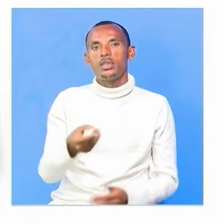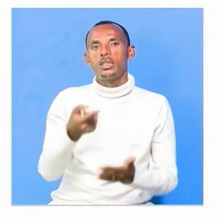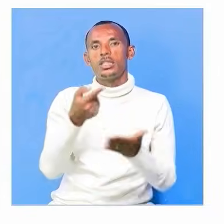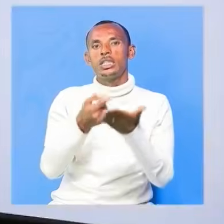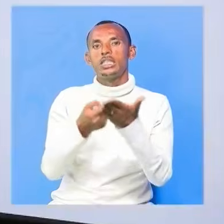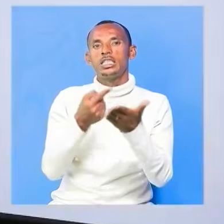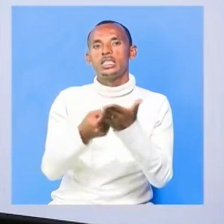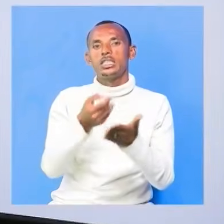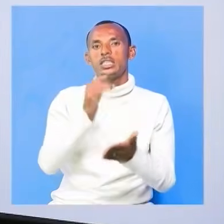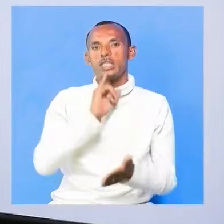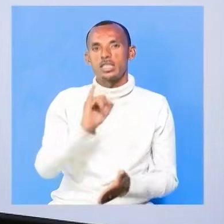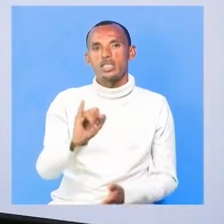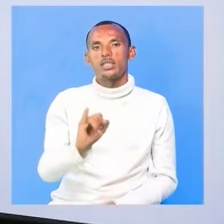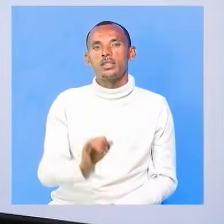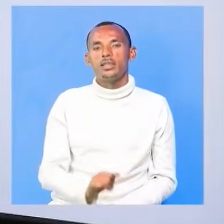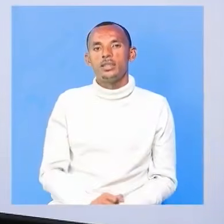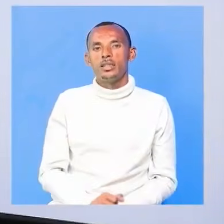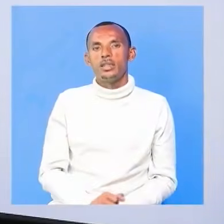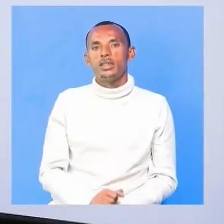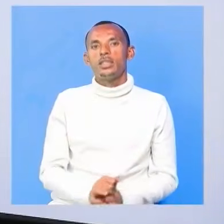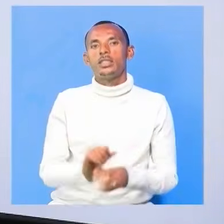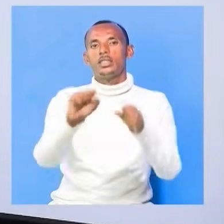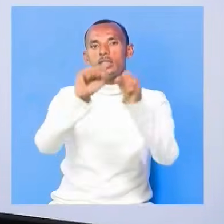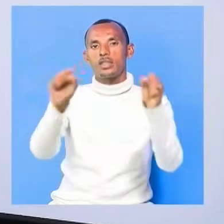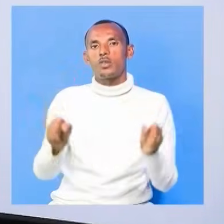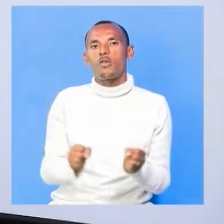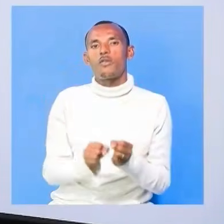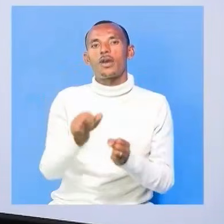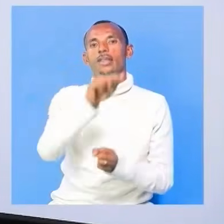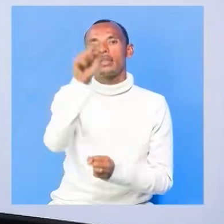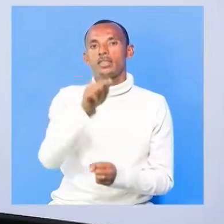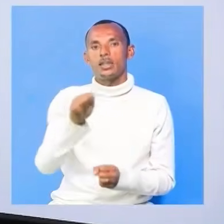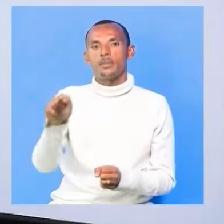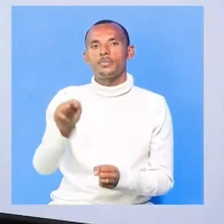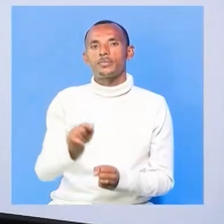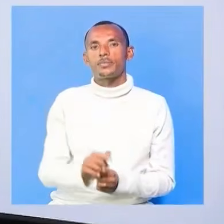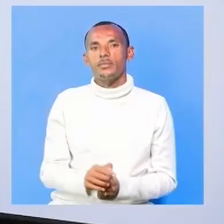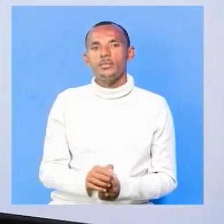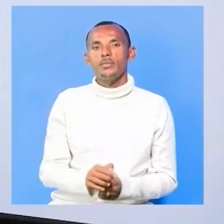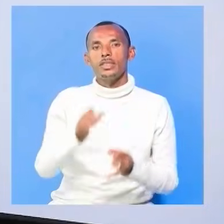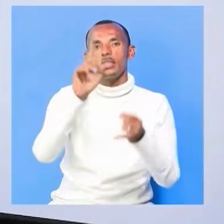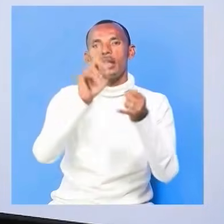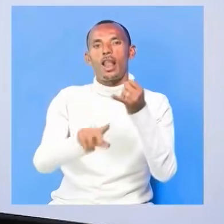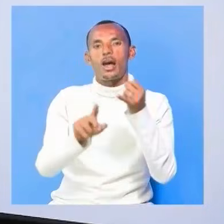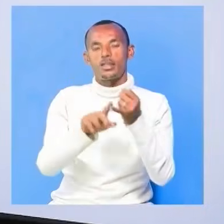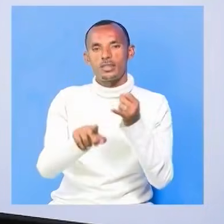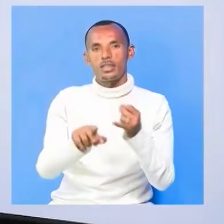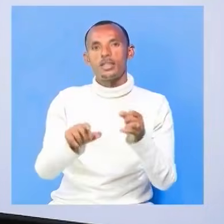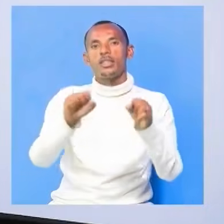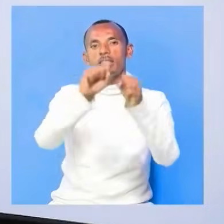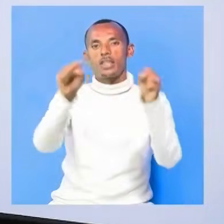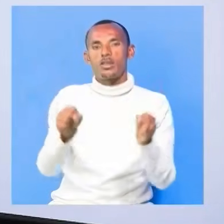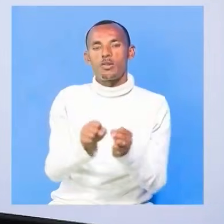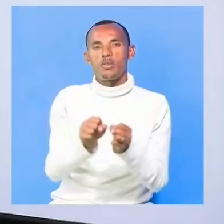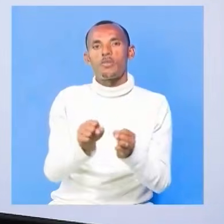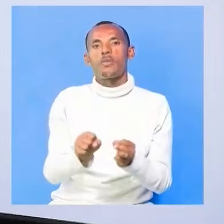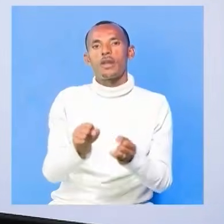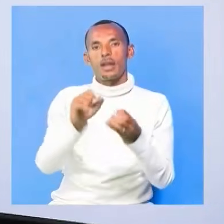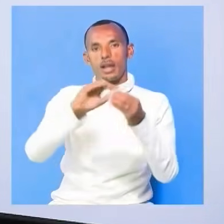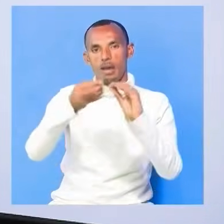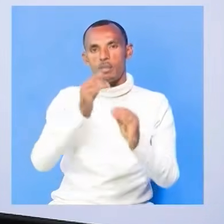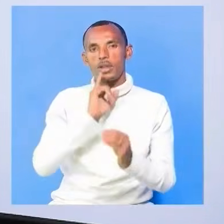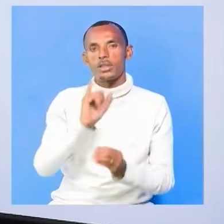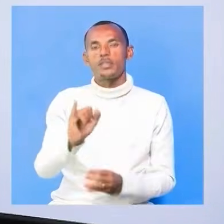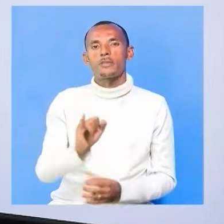So this is the set of integer. Okay, the last set of number that we